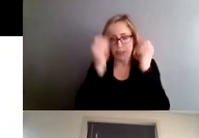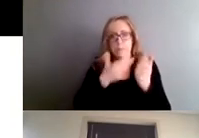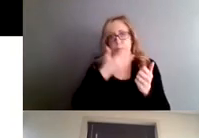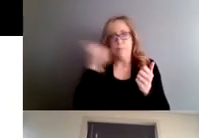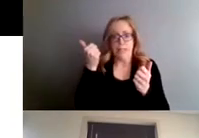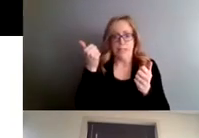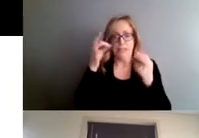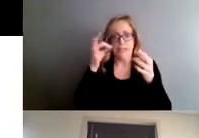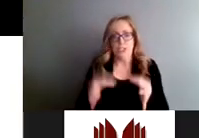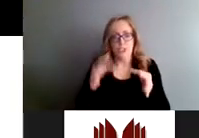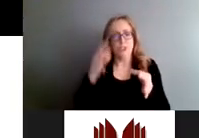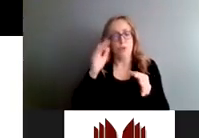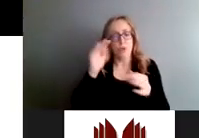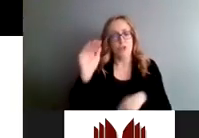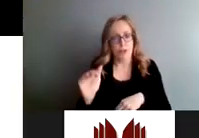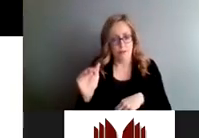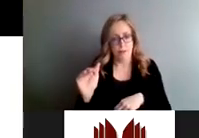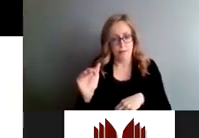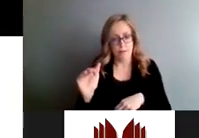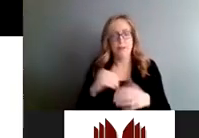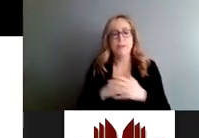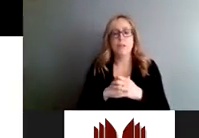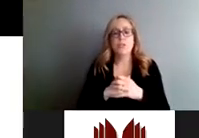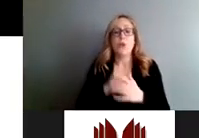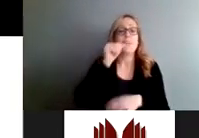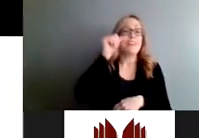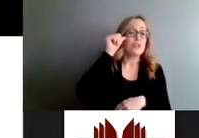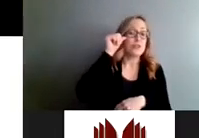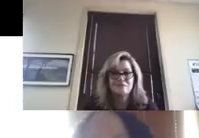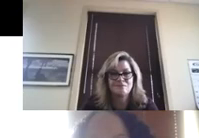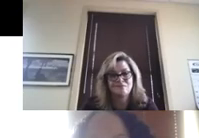for their children. And so yesterday and today we've held